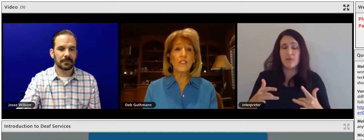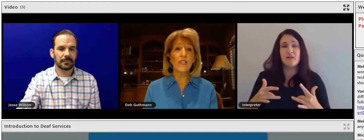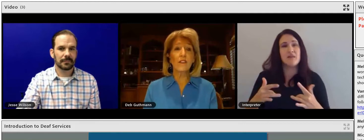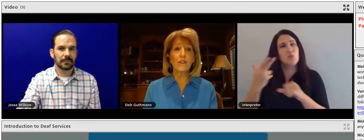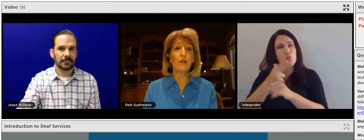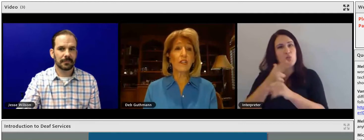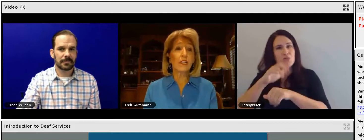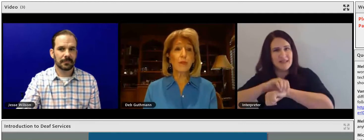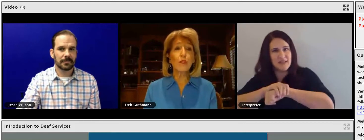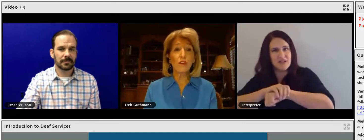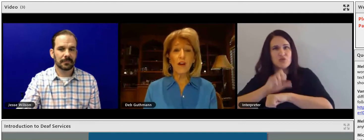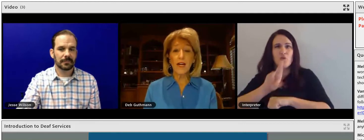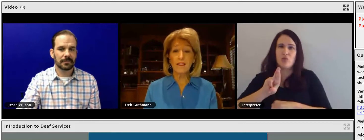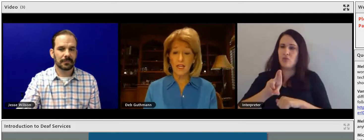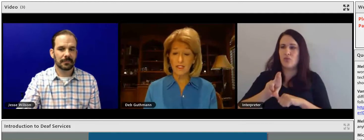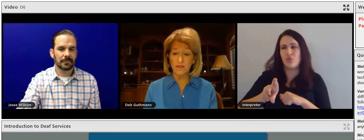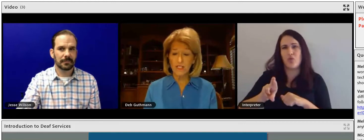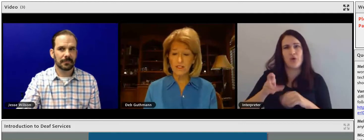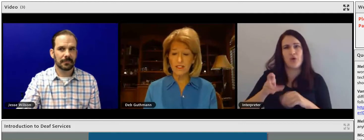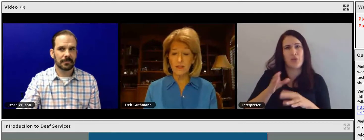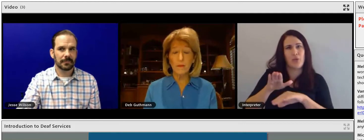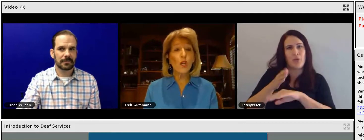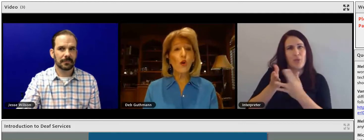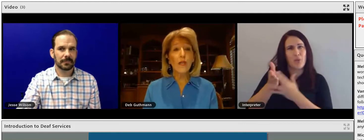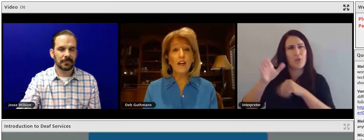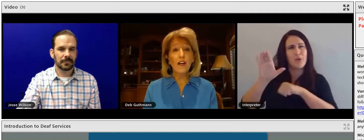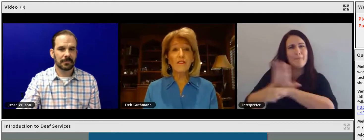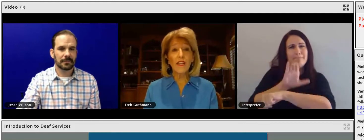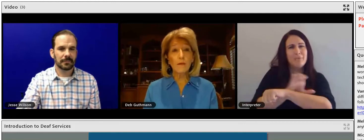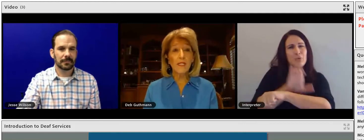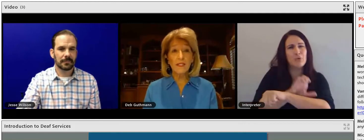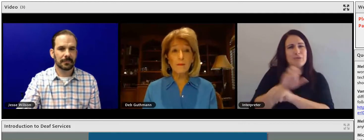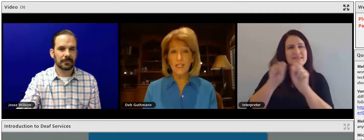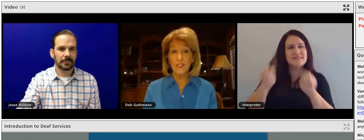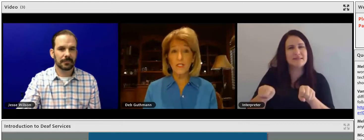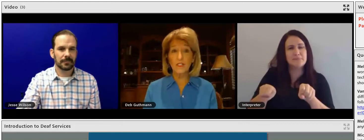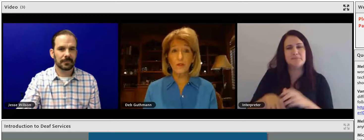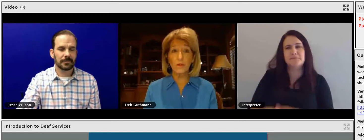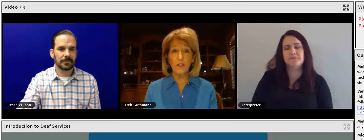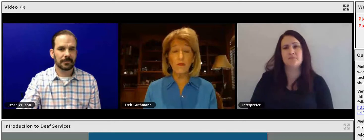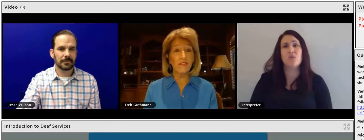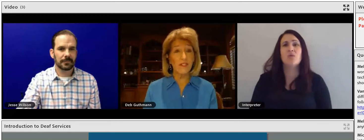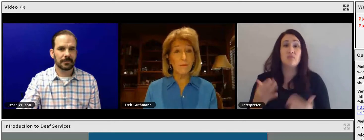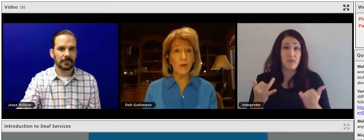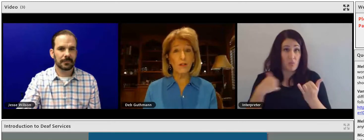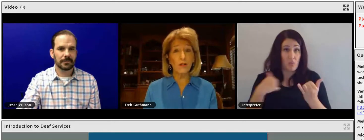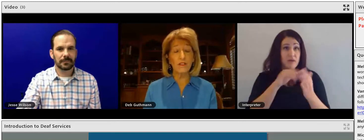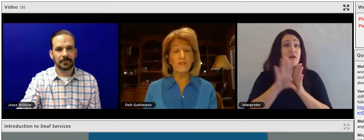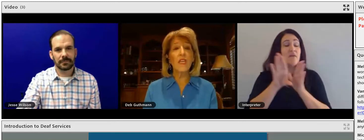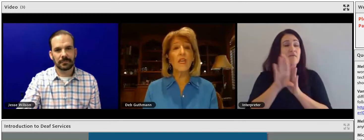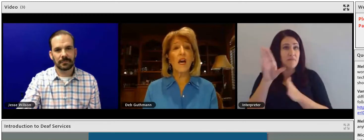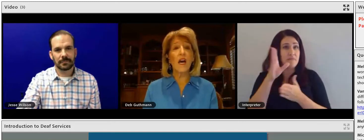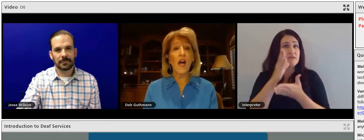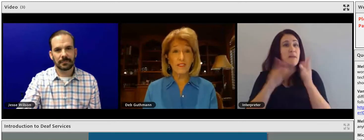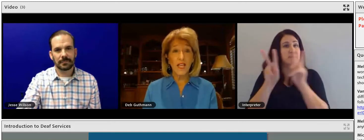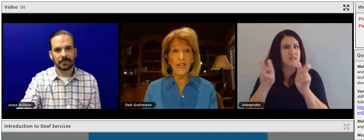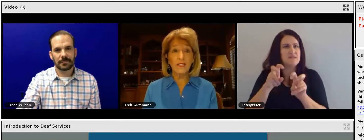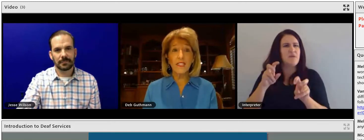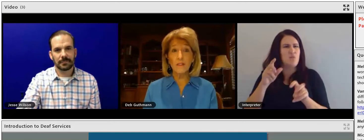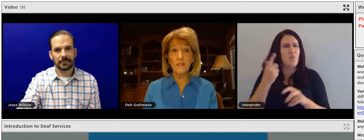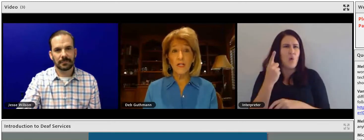in English or done through a computerized kind of system. We are developing some assessments through a grant that I'm part